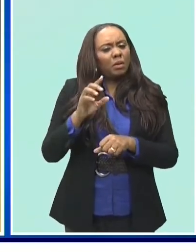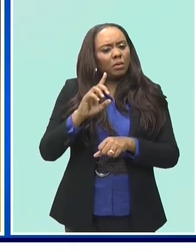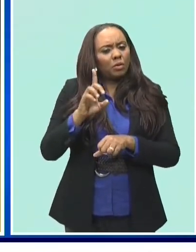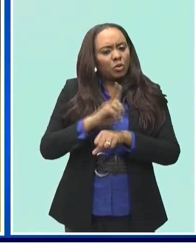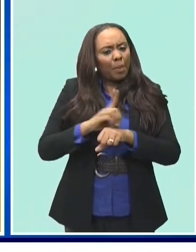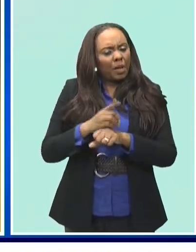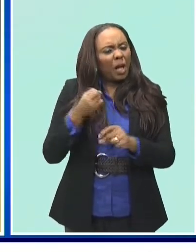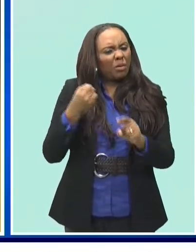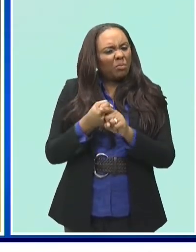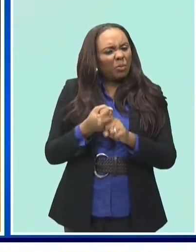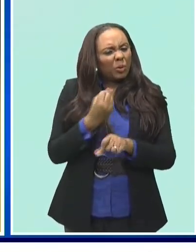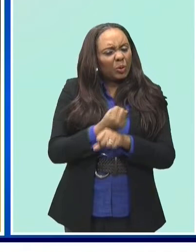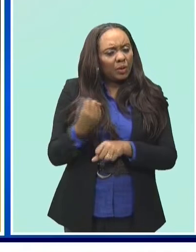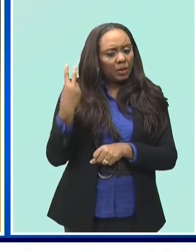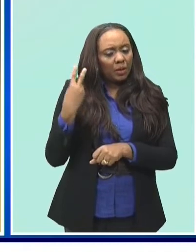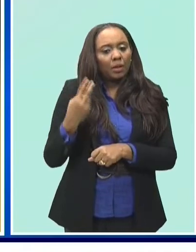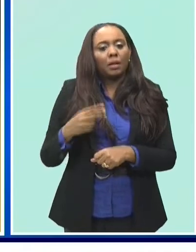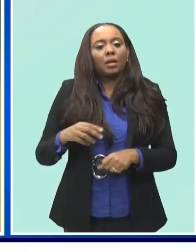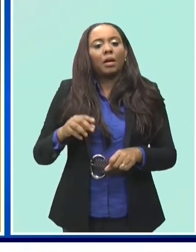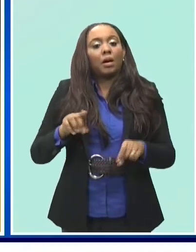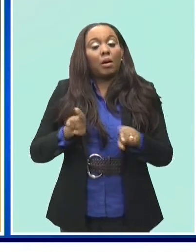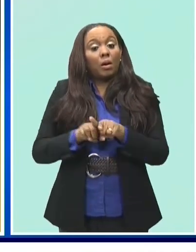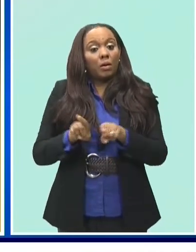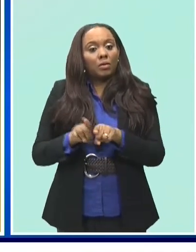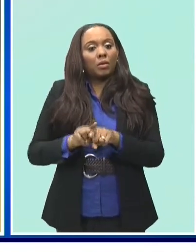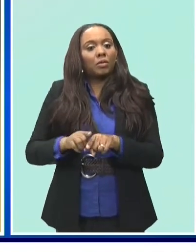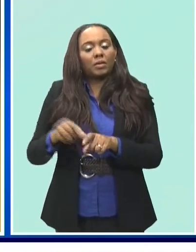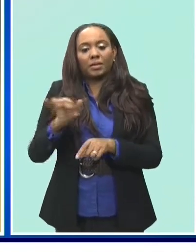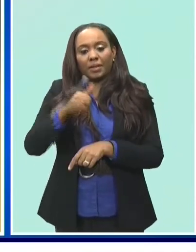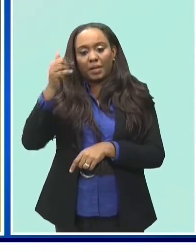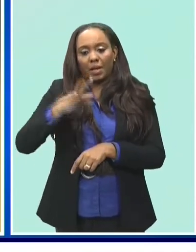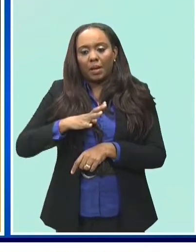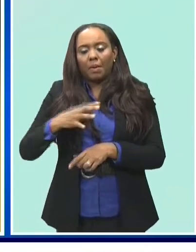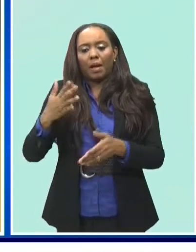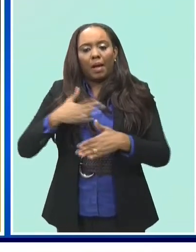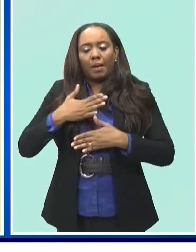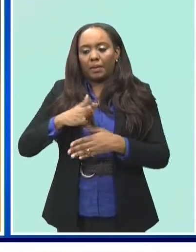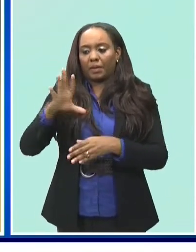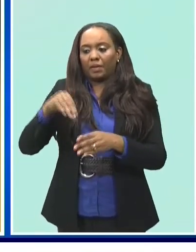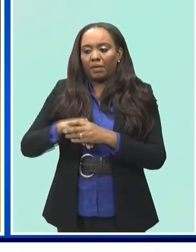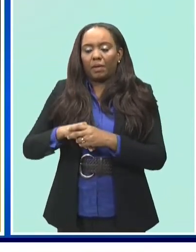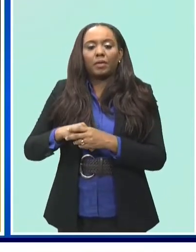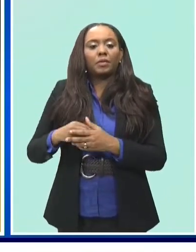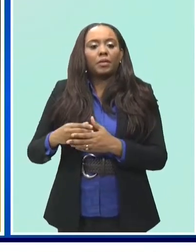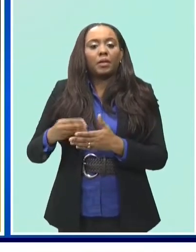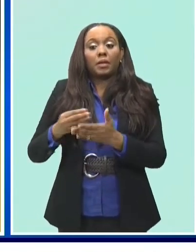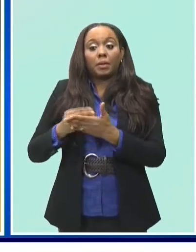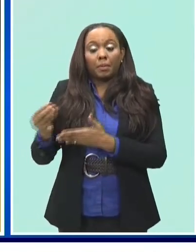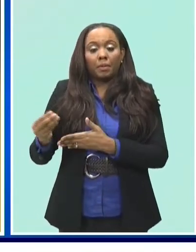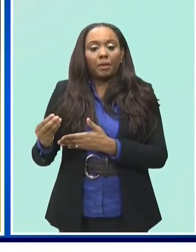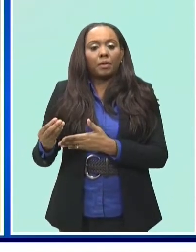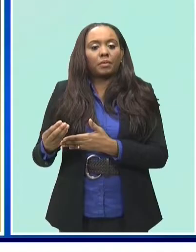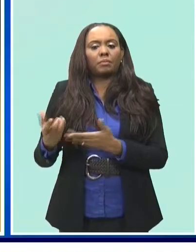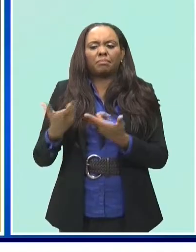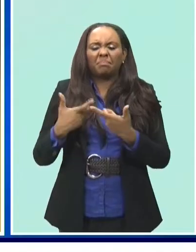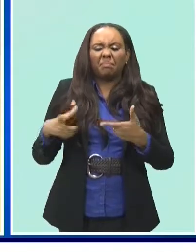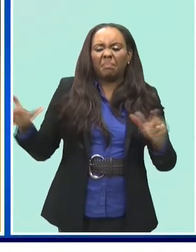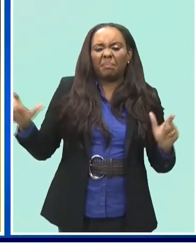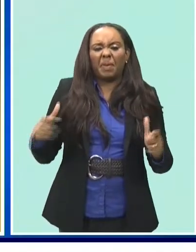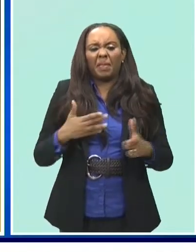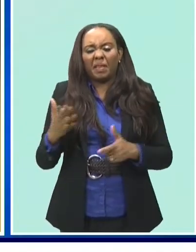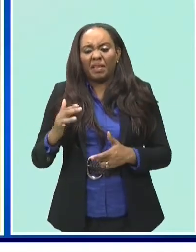I contacted him, he was happy to be on board again. So he purchased the buckets and barrels